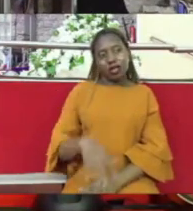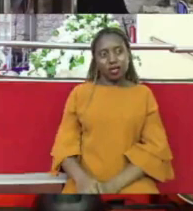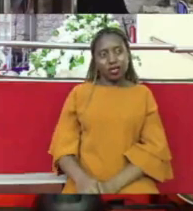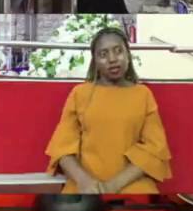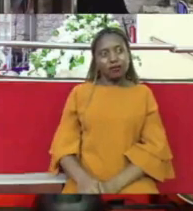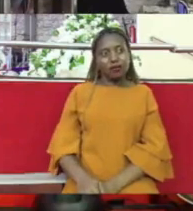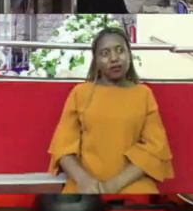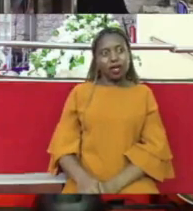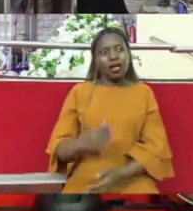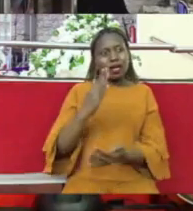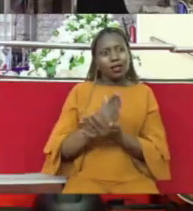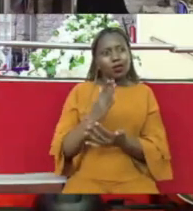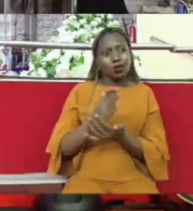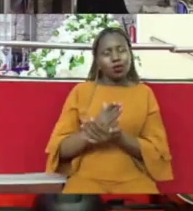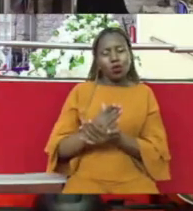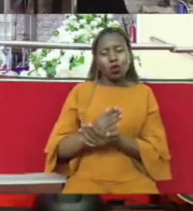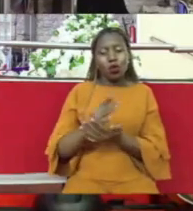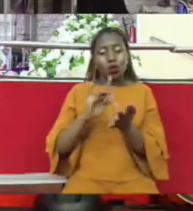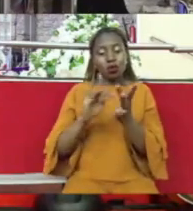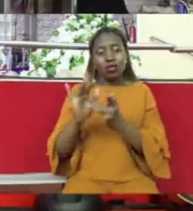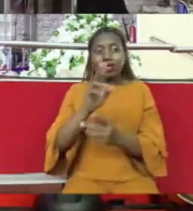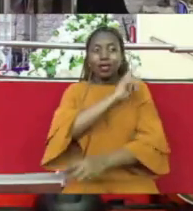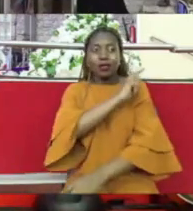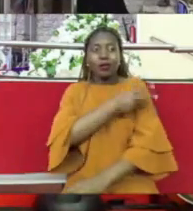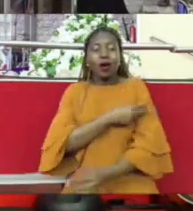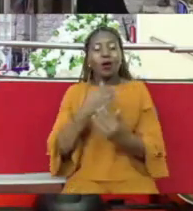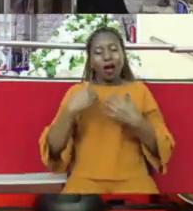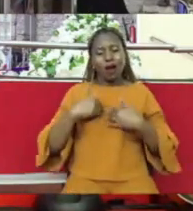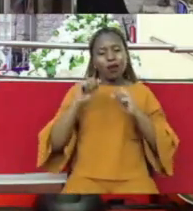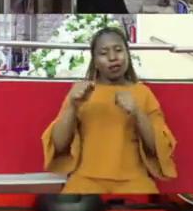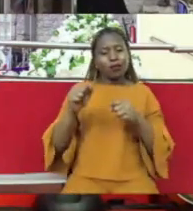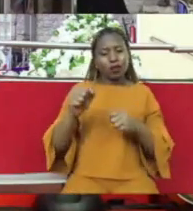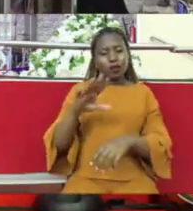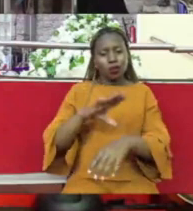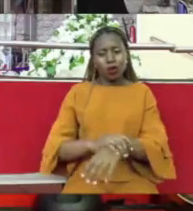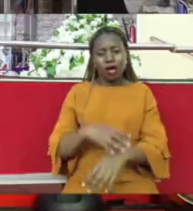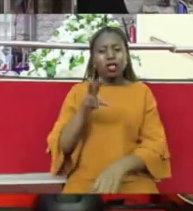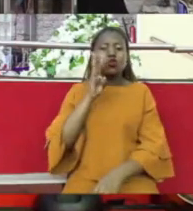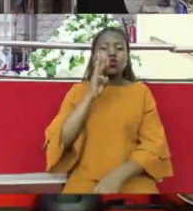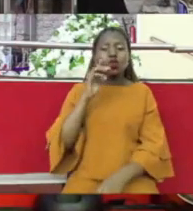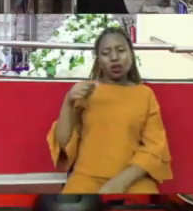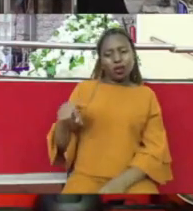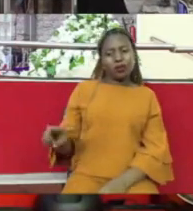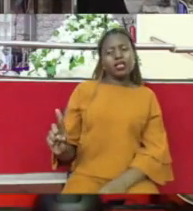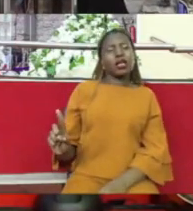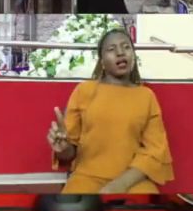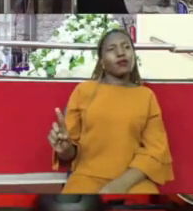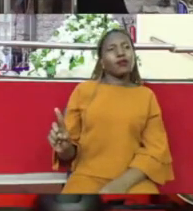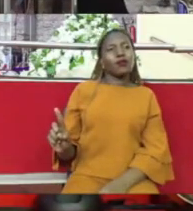gotten water because of the power that he had? Si Yesu alikuwa na nguvu za kiungu kujitekea maji? Was he just looking for